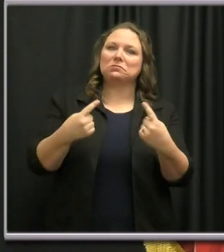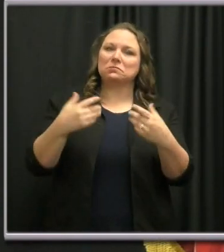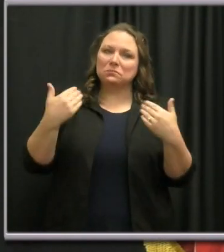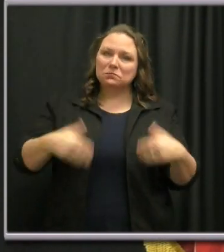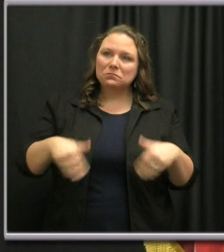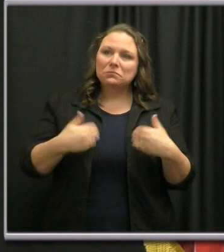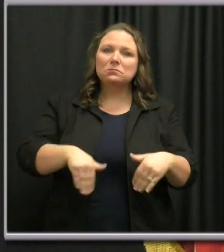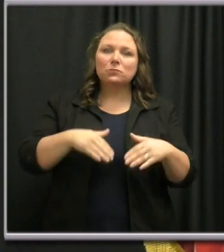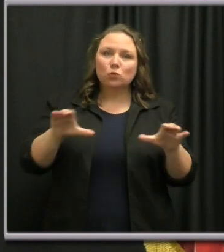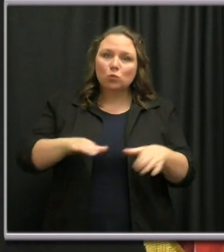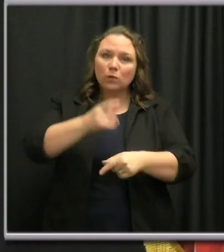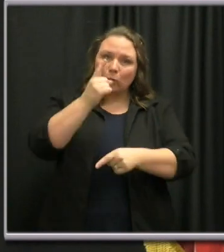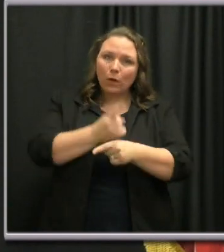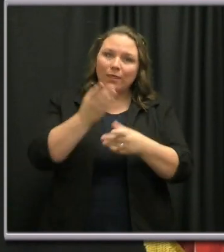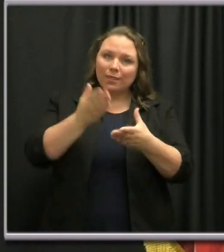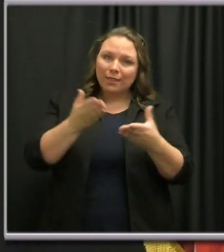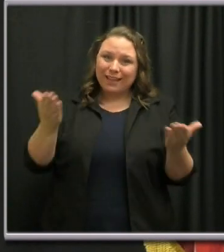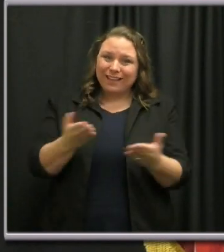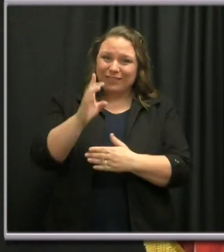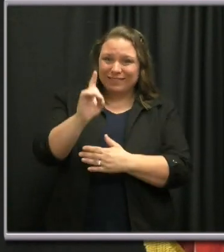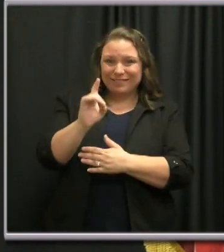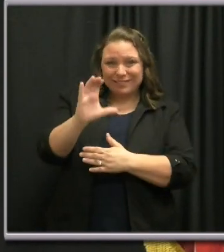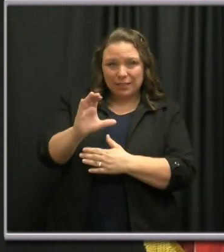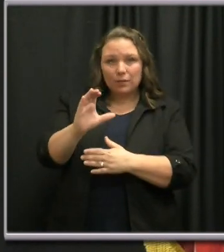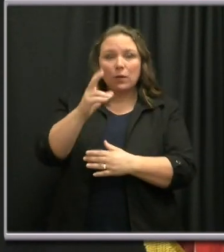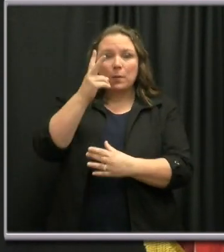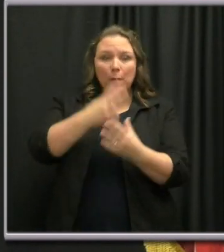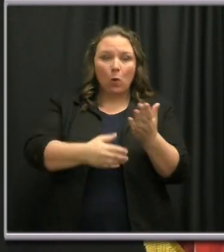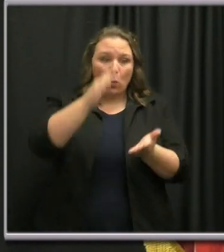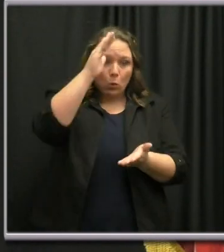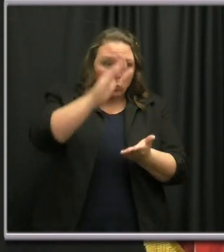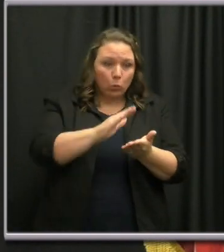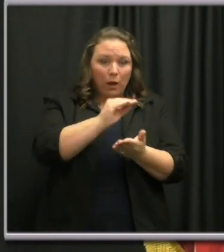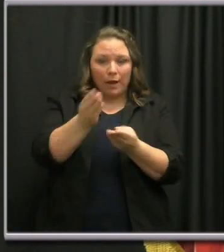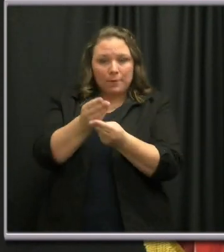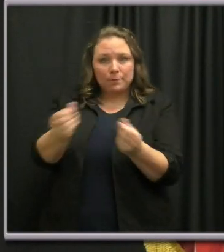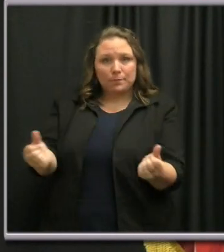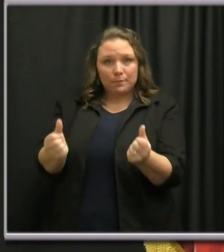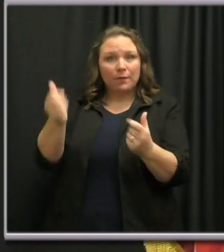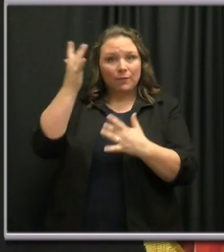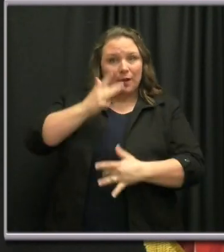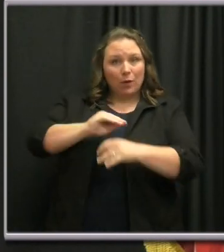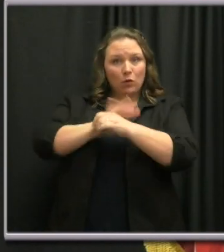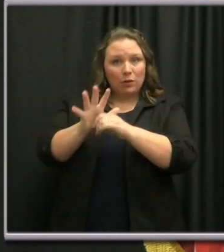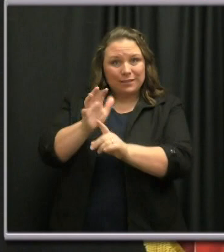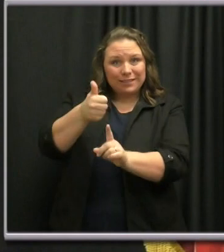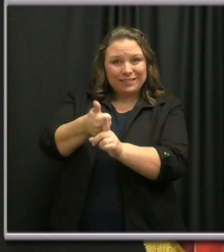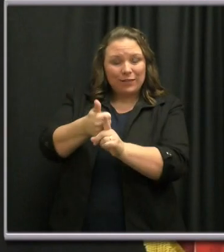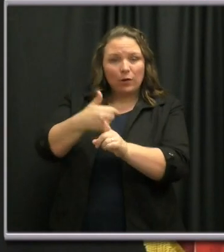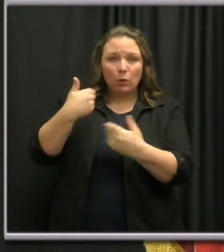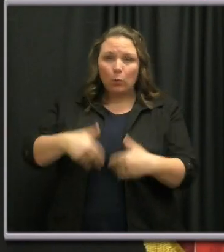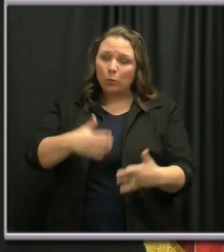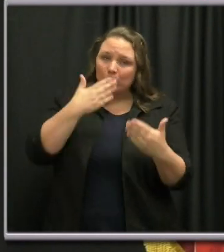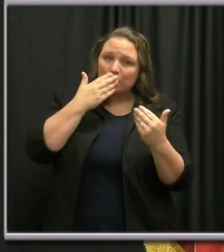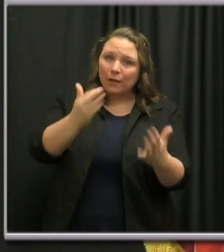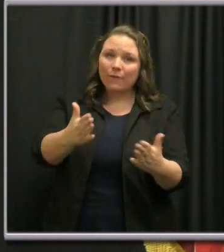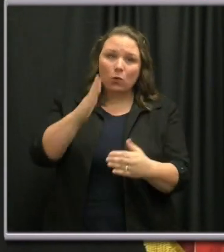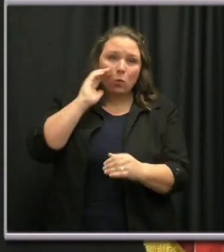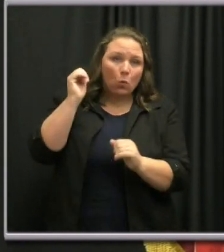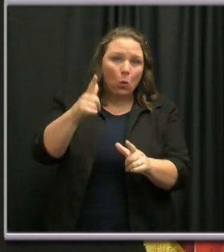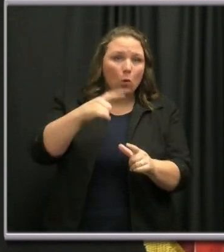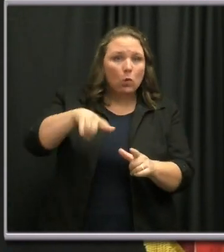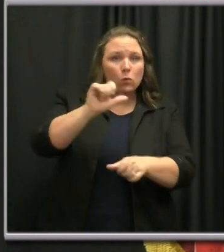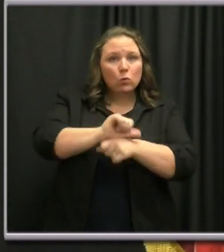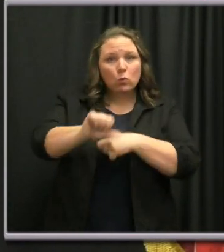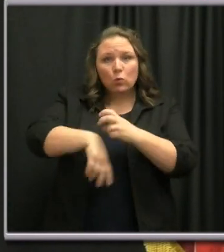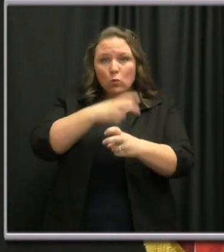right path here in Davidson County to both suppress and eradicate the virus. And I'm incredibly grateful to everyone's hard